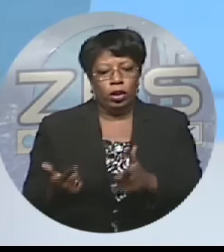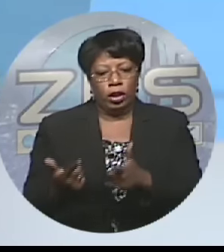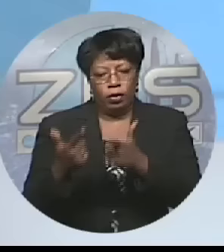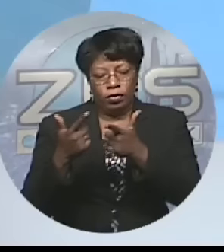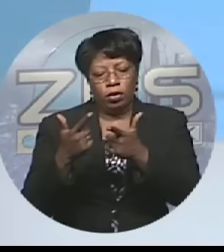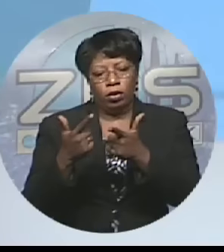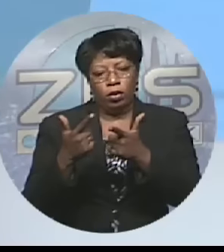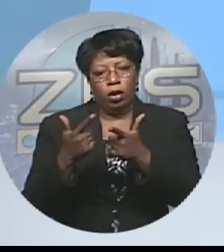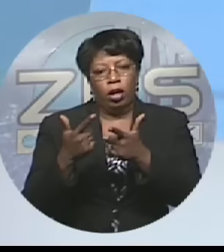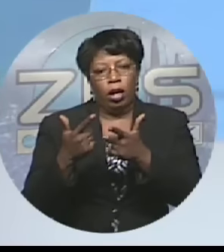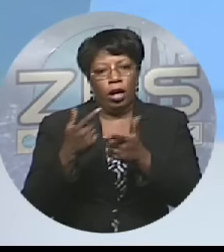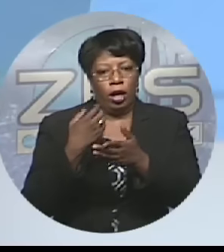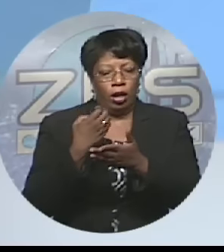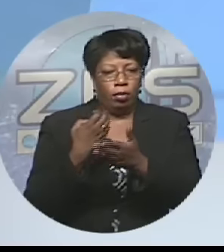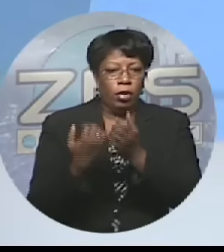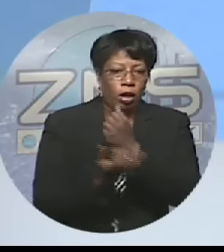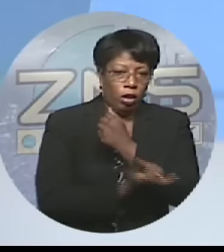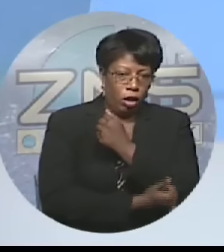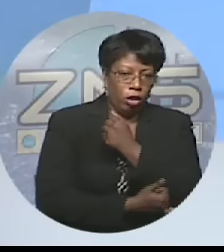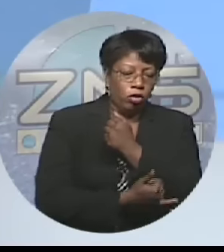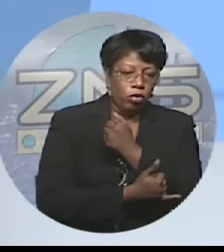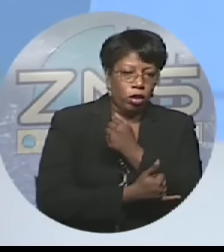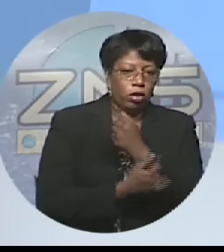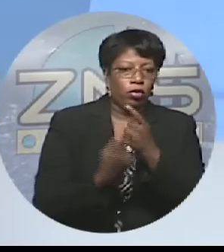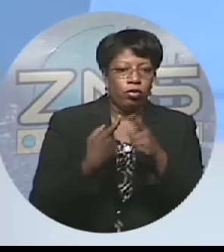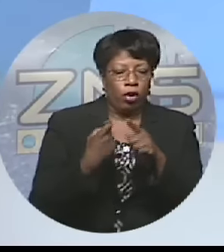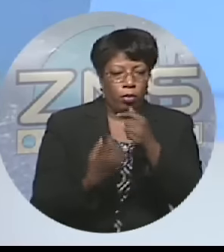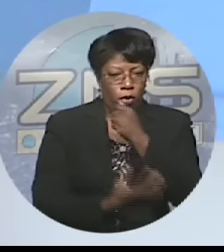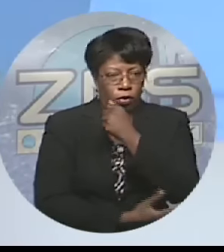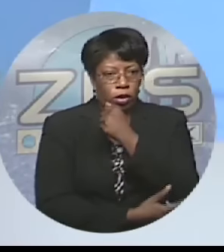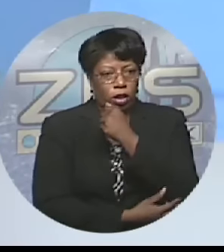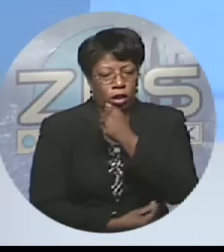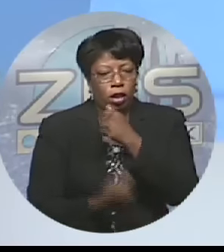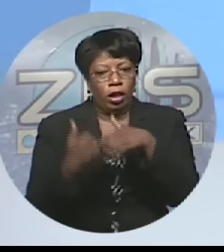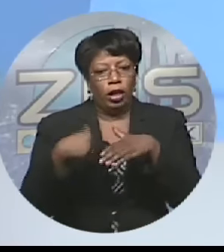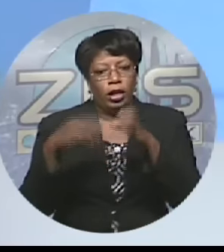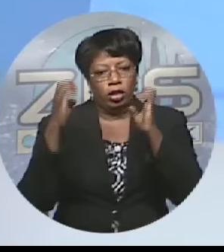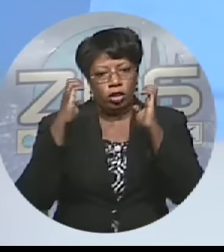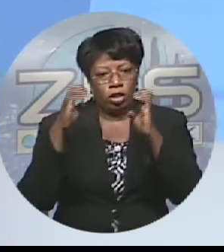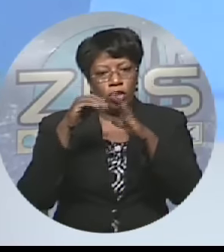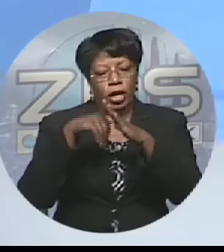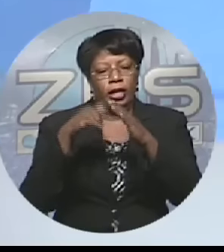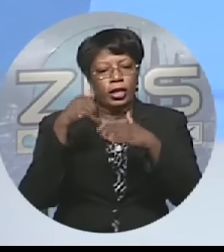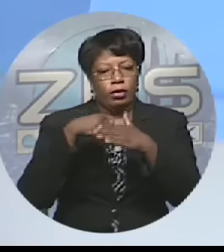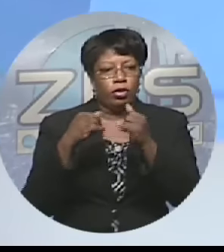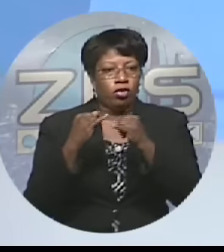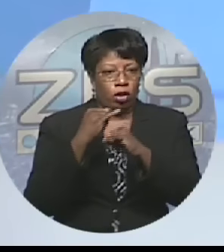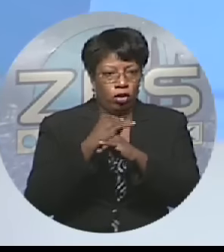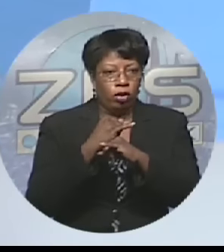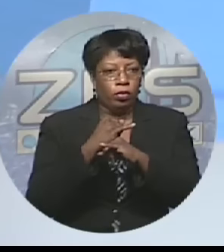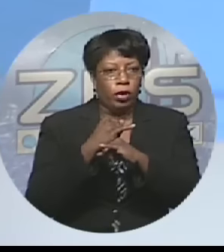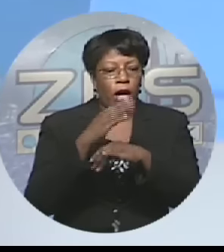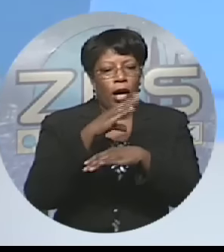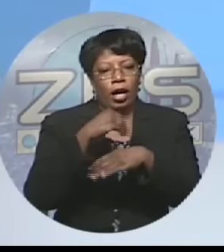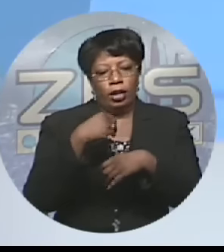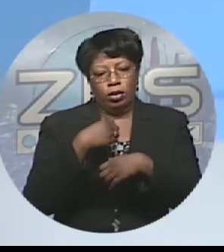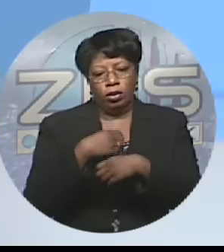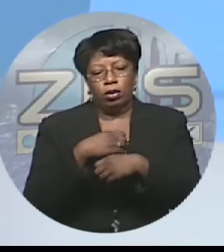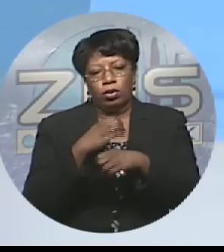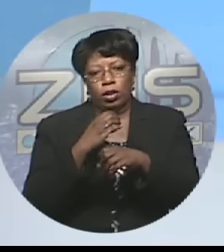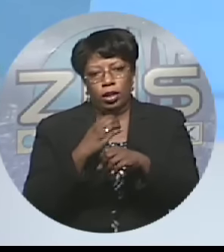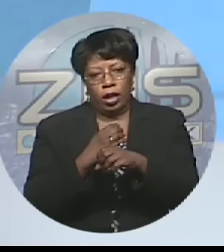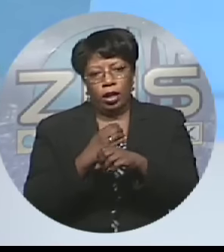countries out of poverty, to make advances in terms of education and infrastructure, and to create